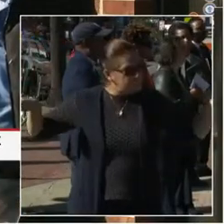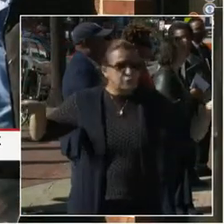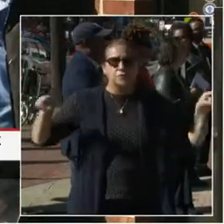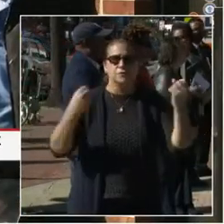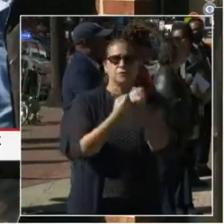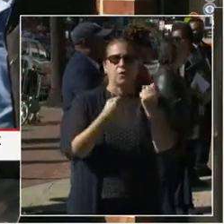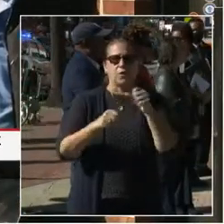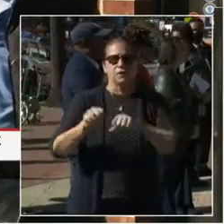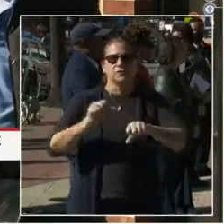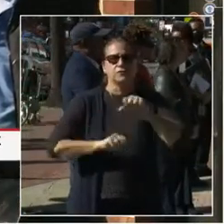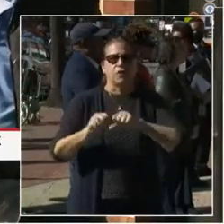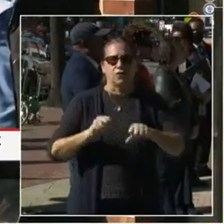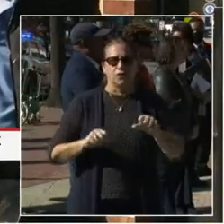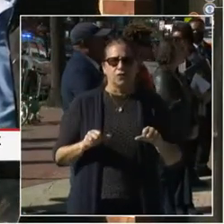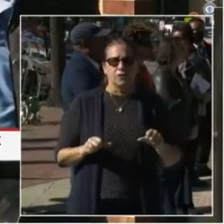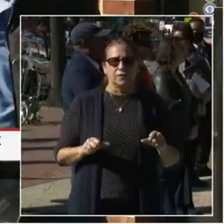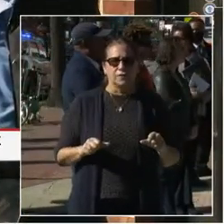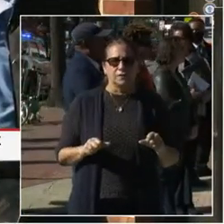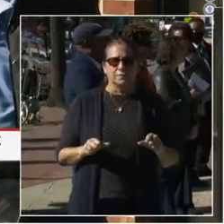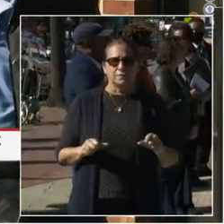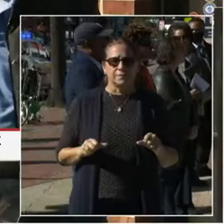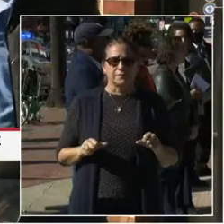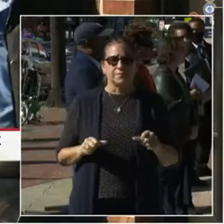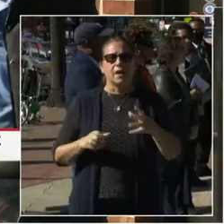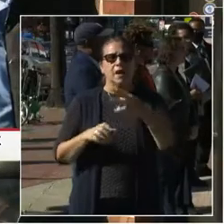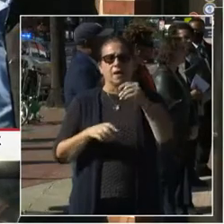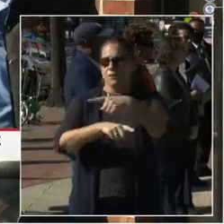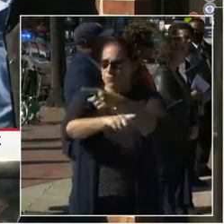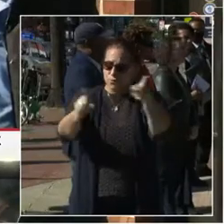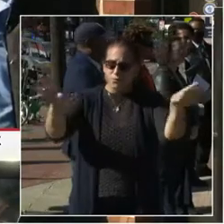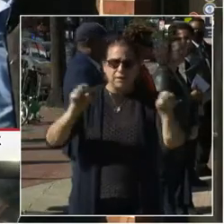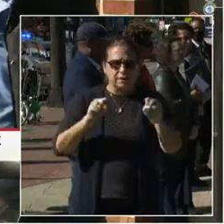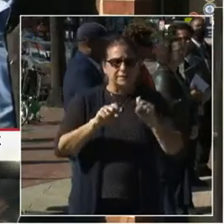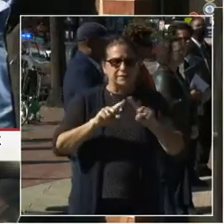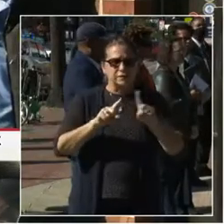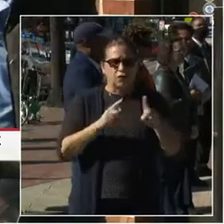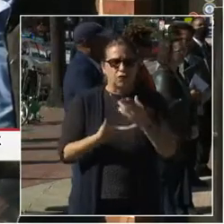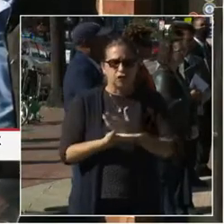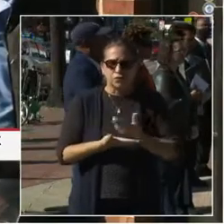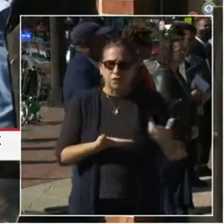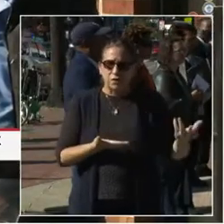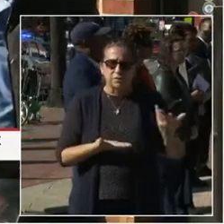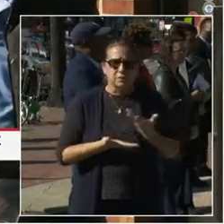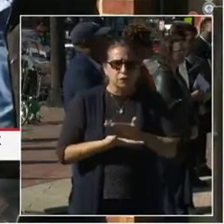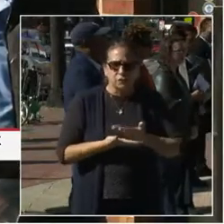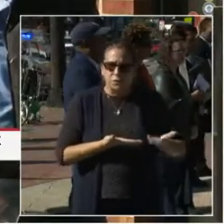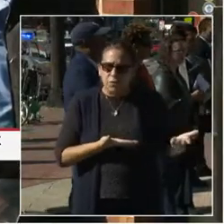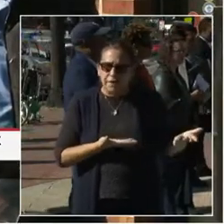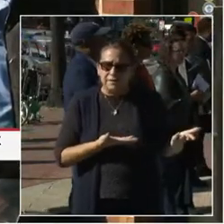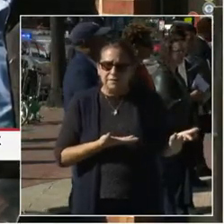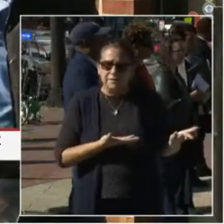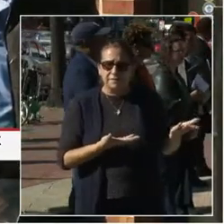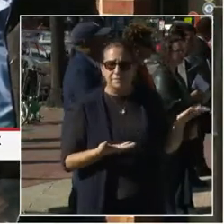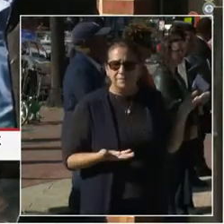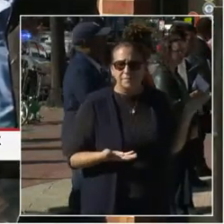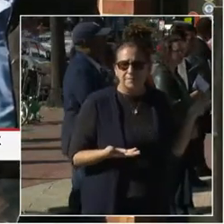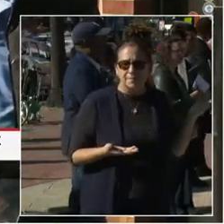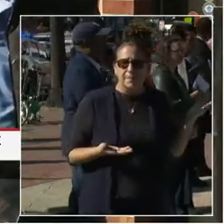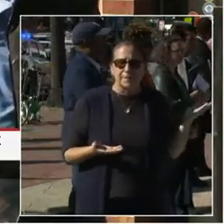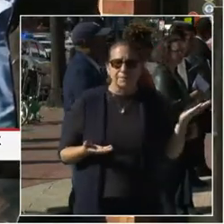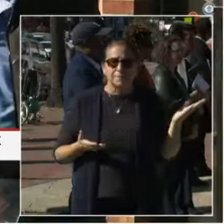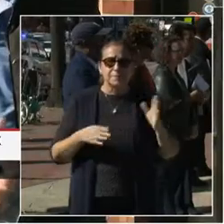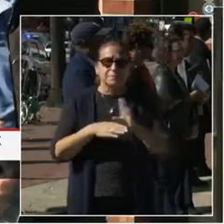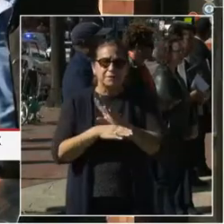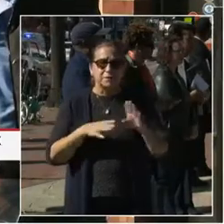in those small businesses to make sure that they can grow from an entrepreneur who maybe works out of their home into a business. So